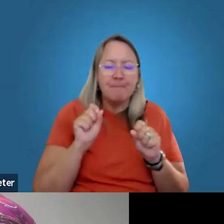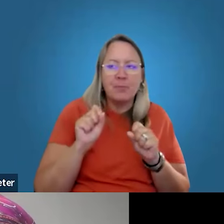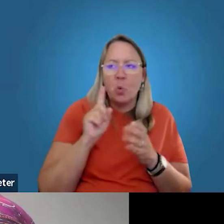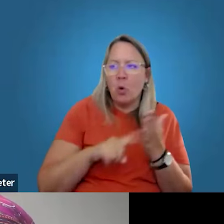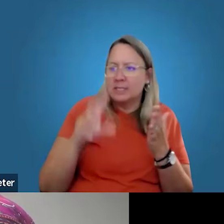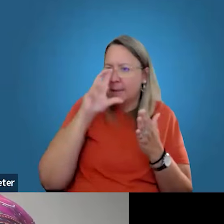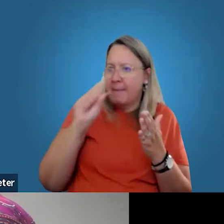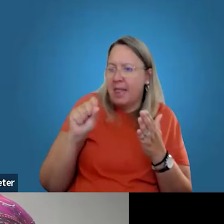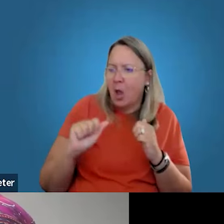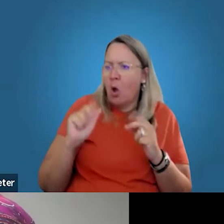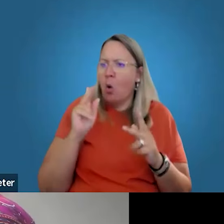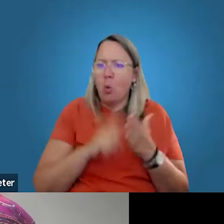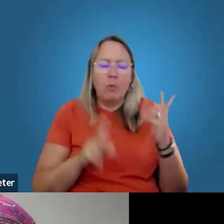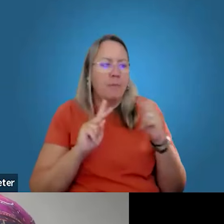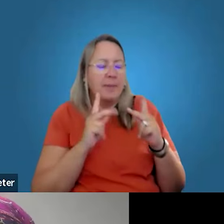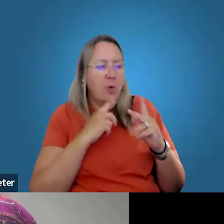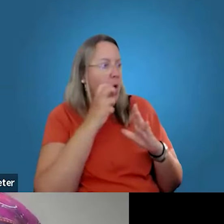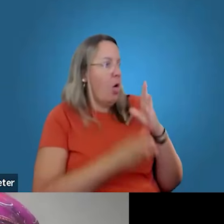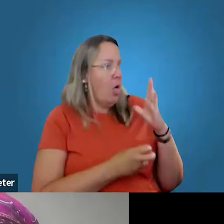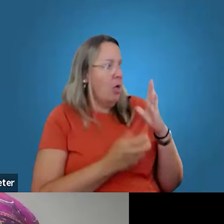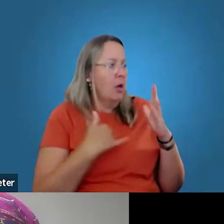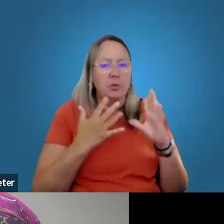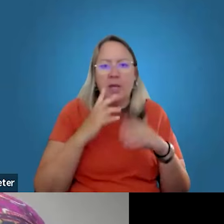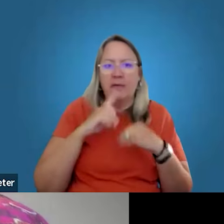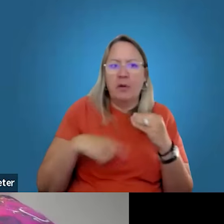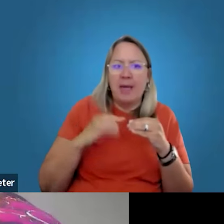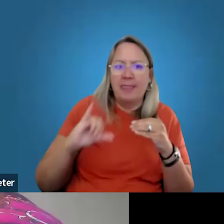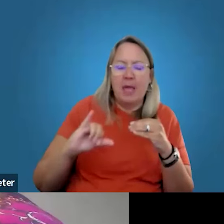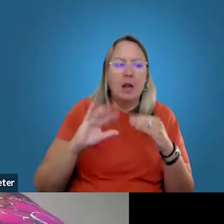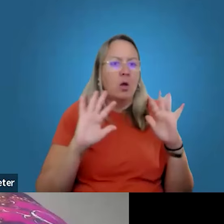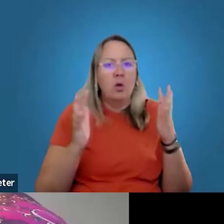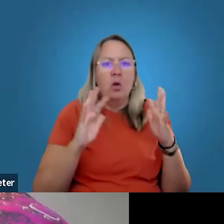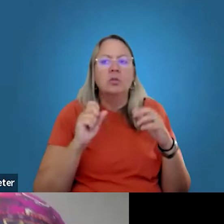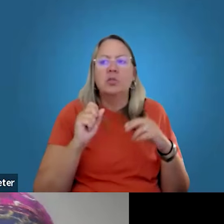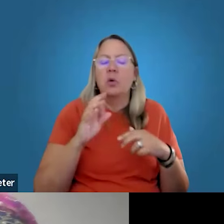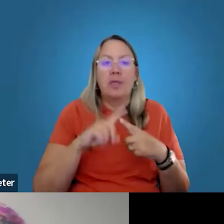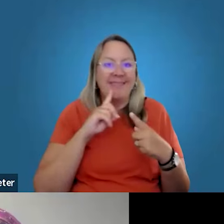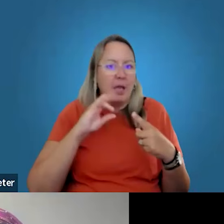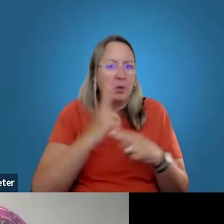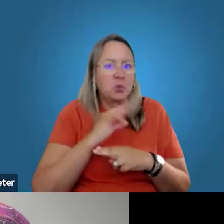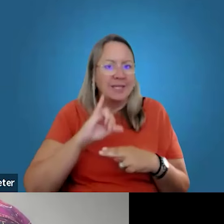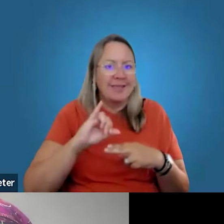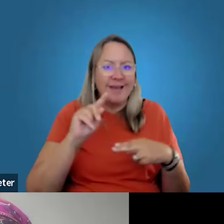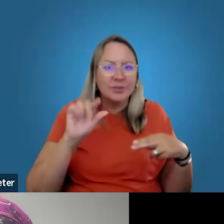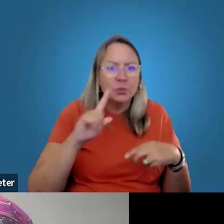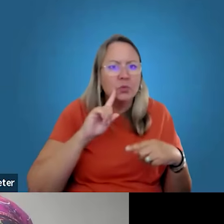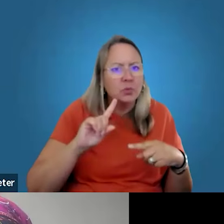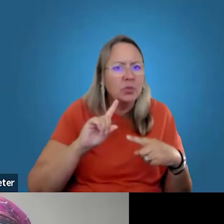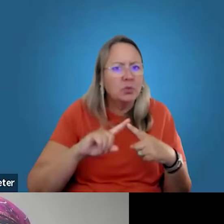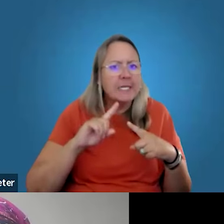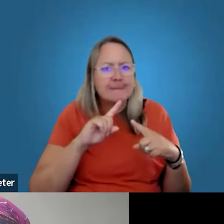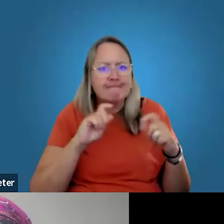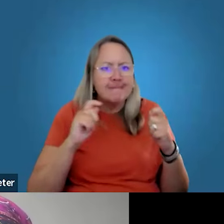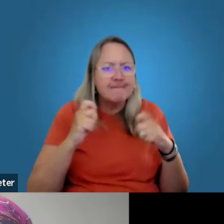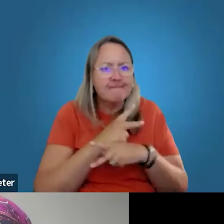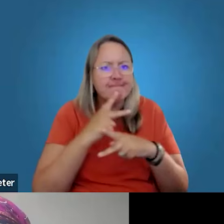compelling, what will make people lean in. Do we go more positive? Do we go more negative? These are all things. And actually using this tool, you can sketch it out